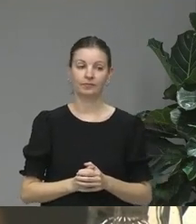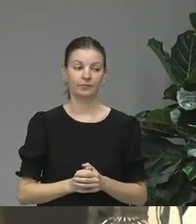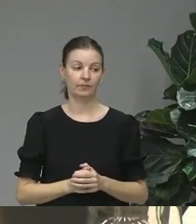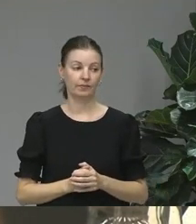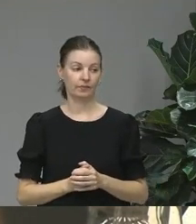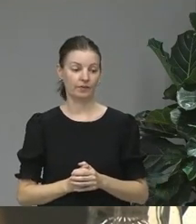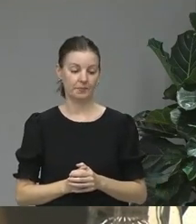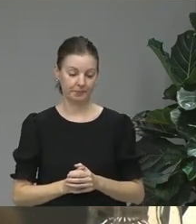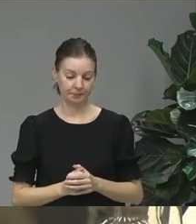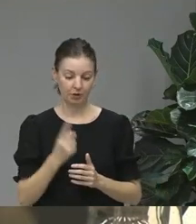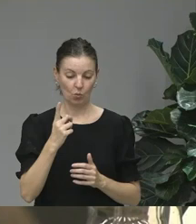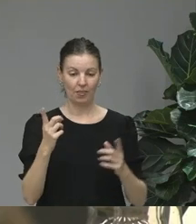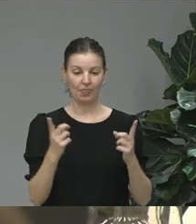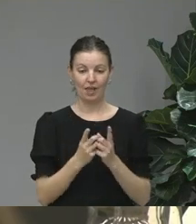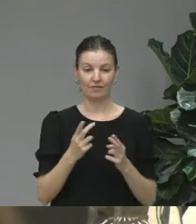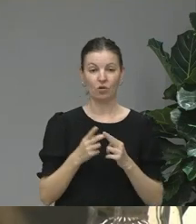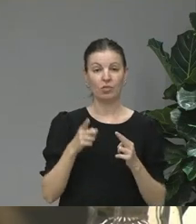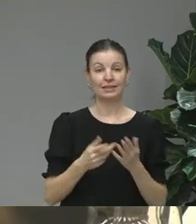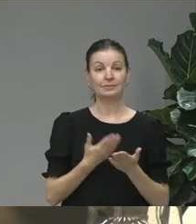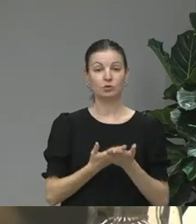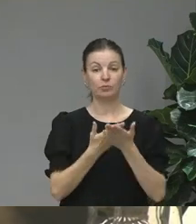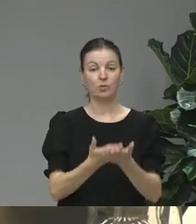proposal is to try and build